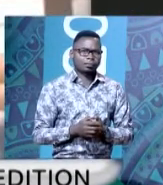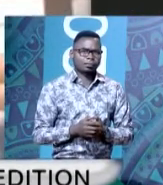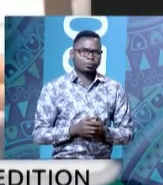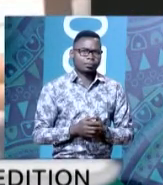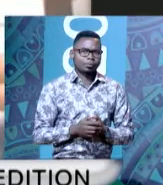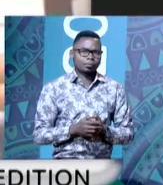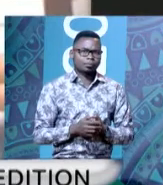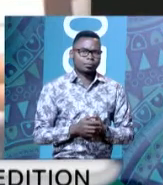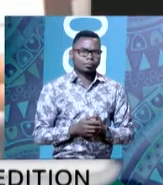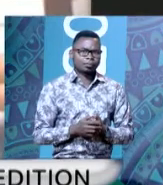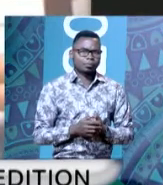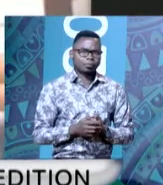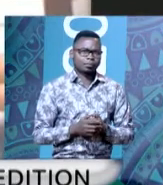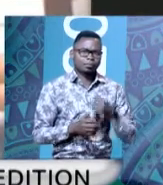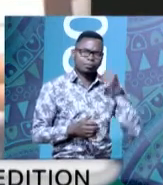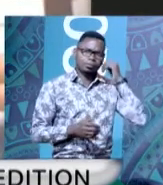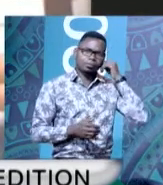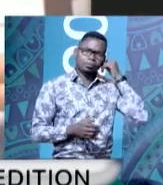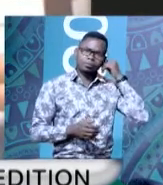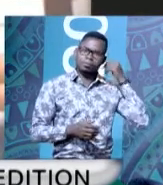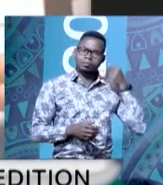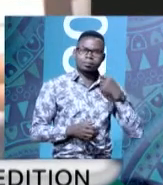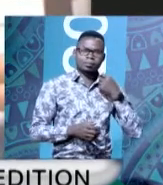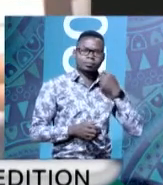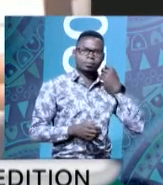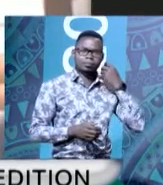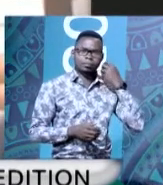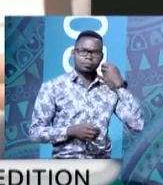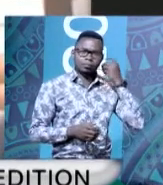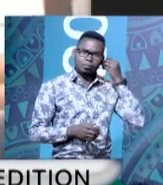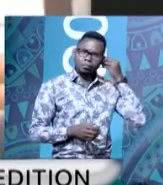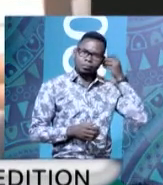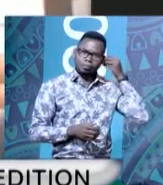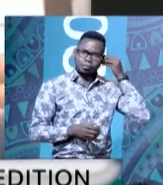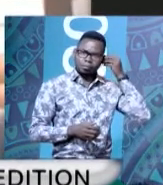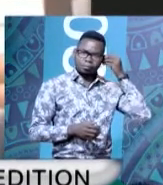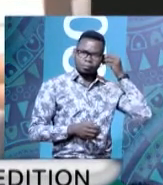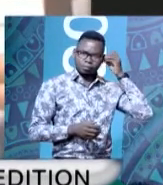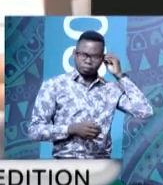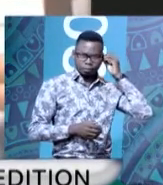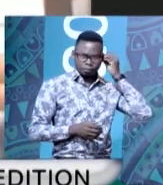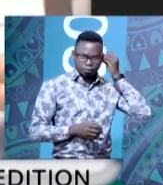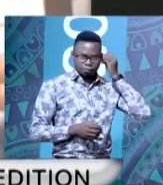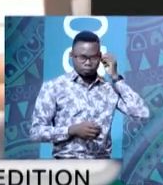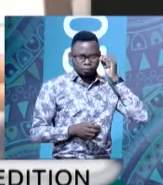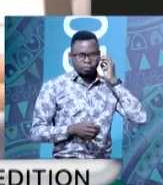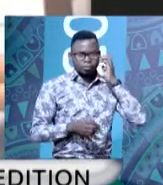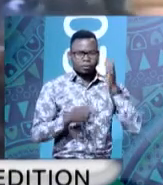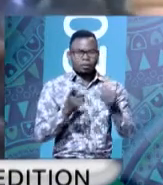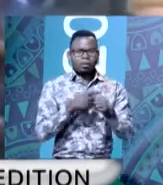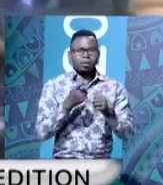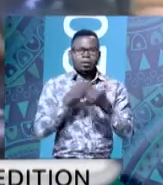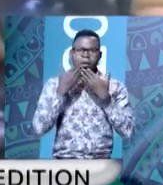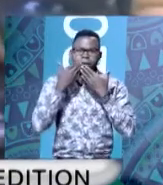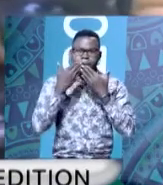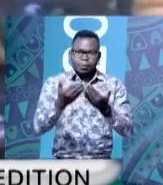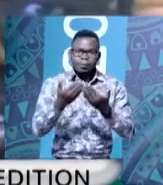I first of all want to congratulate you on this second session of the African Economic